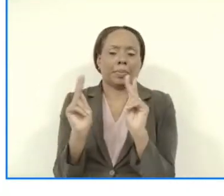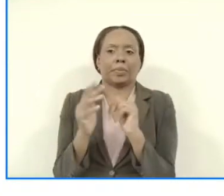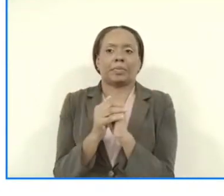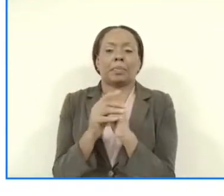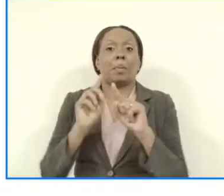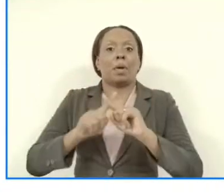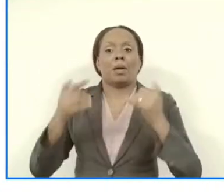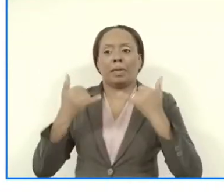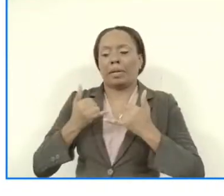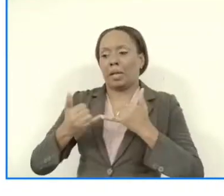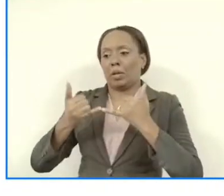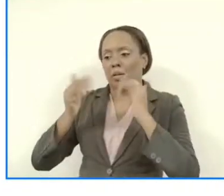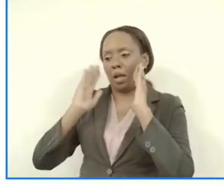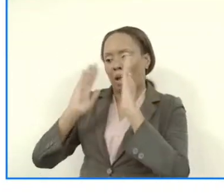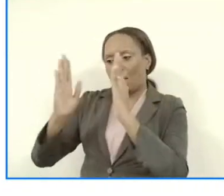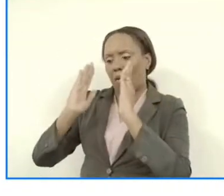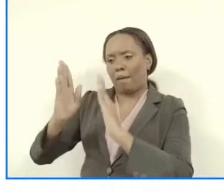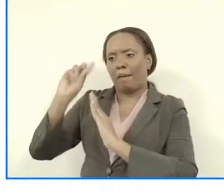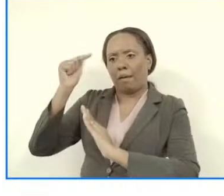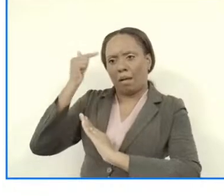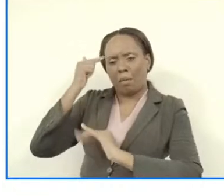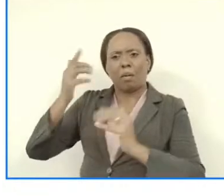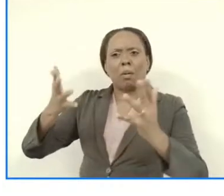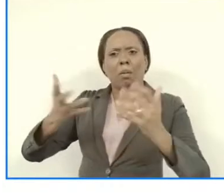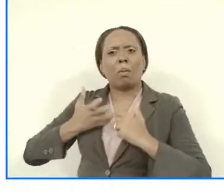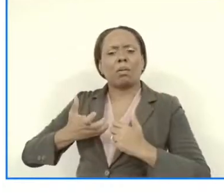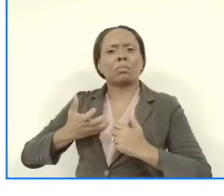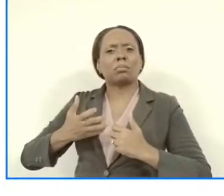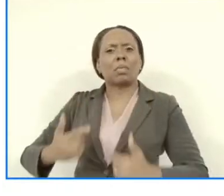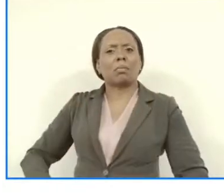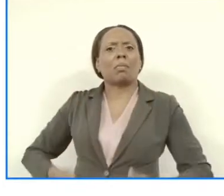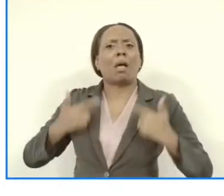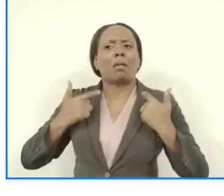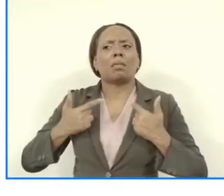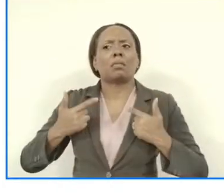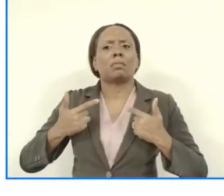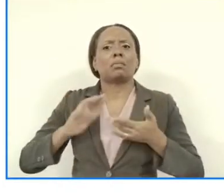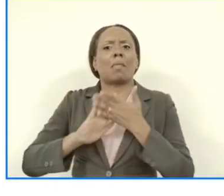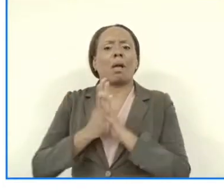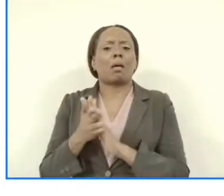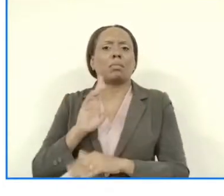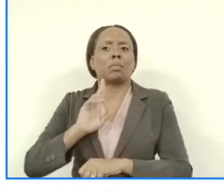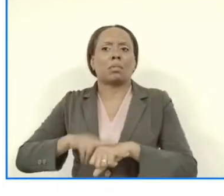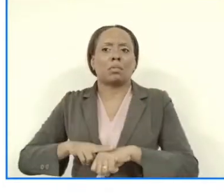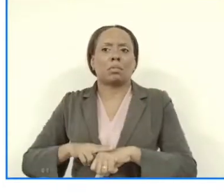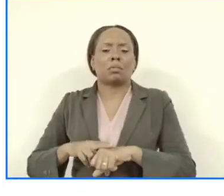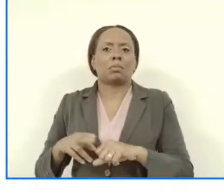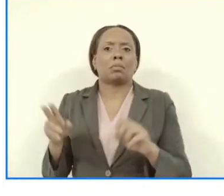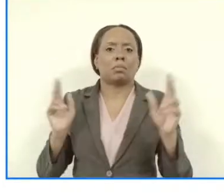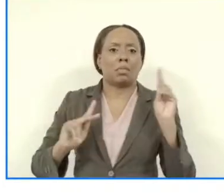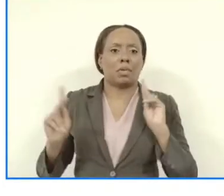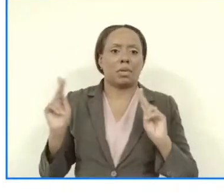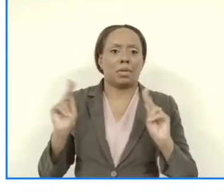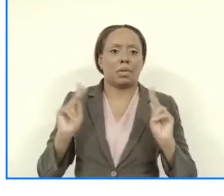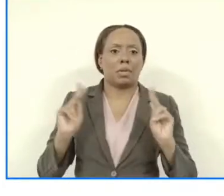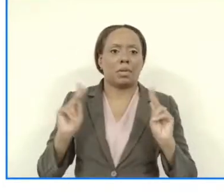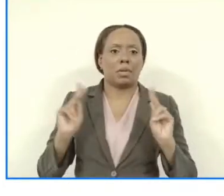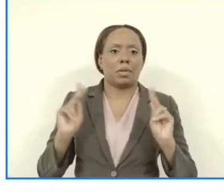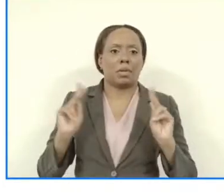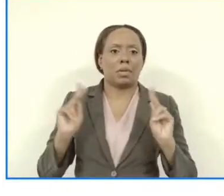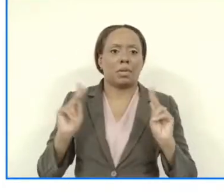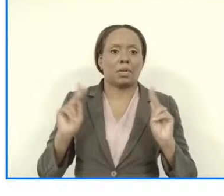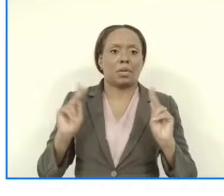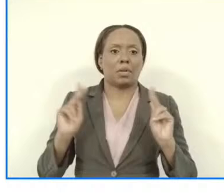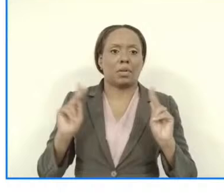the focus of the government is to try to restore some level of normalcy to the lives of the persons who have actually been